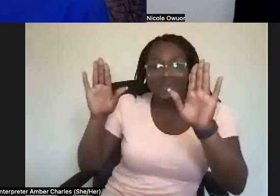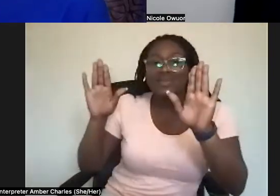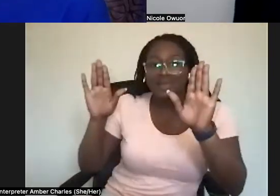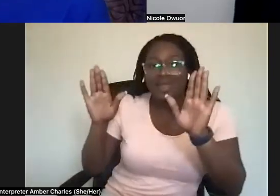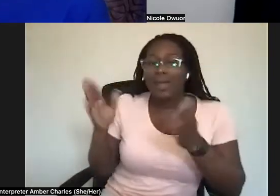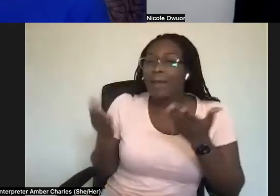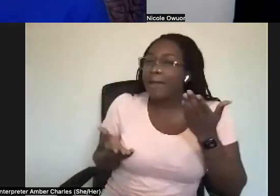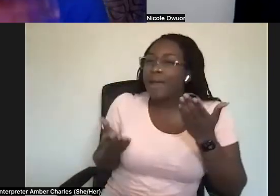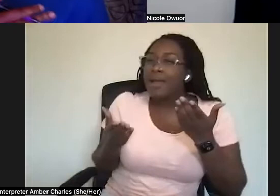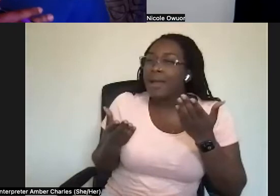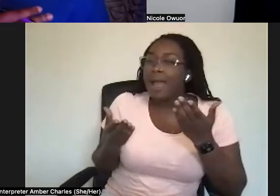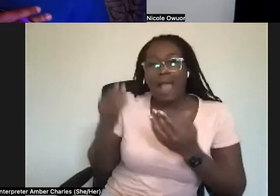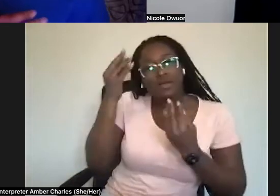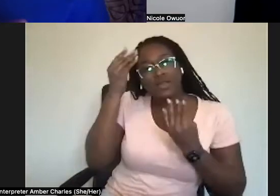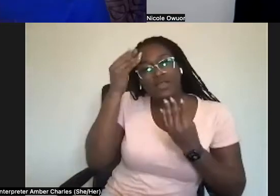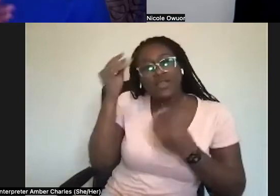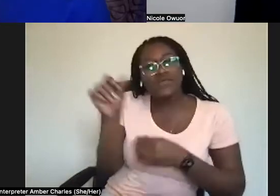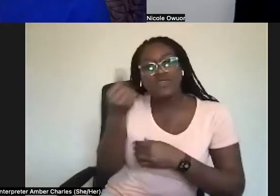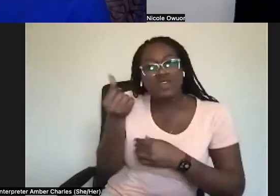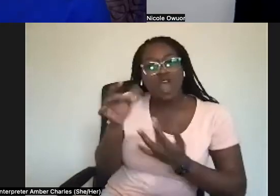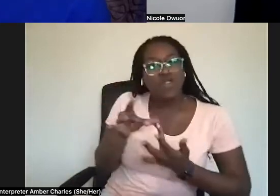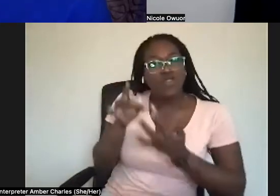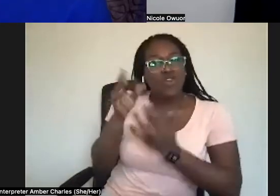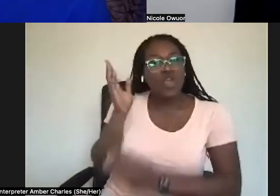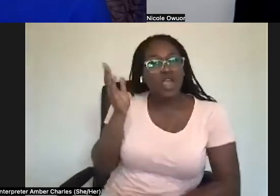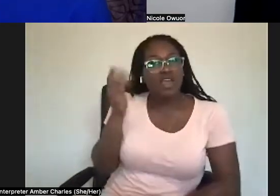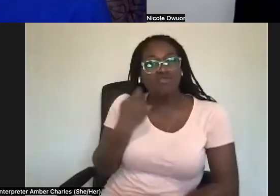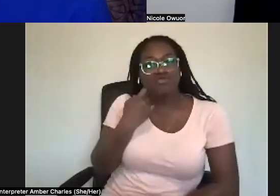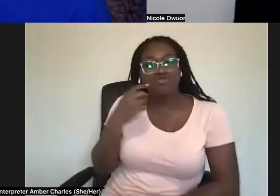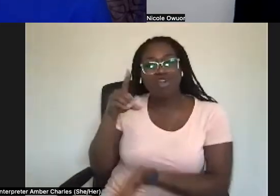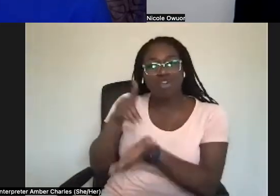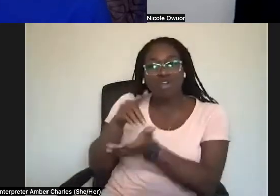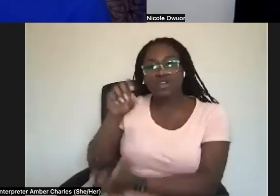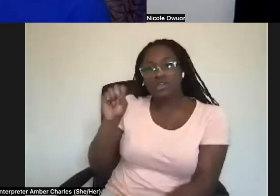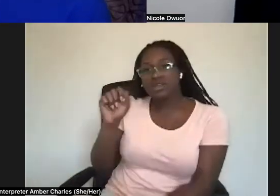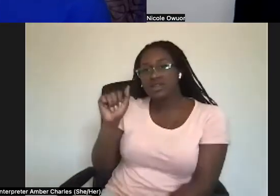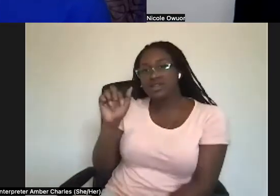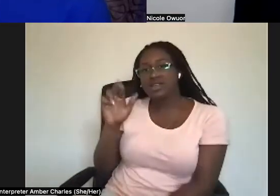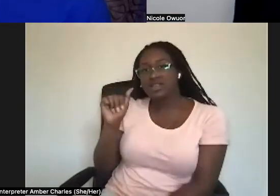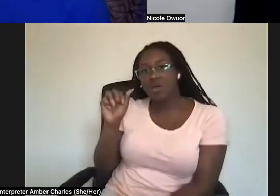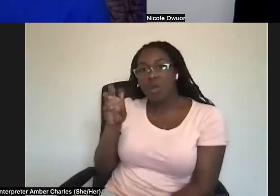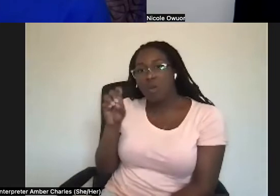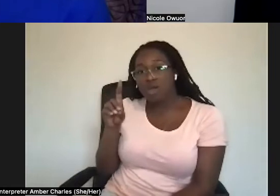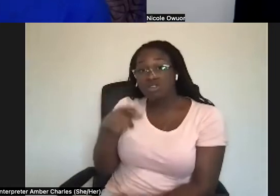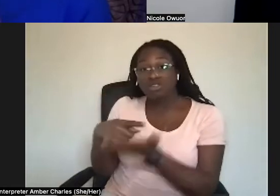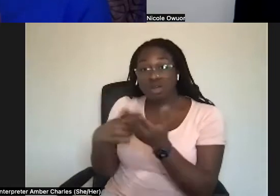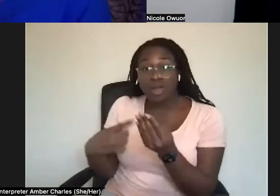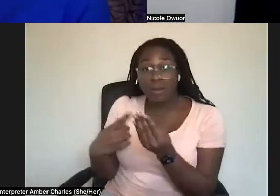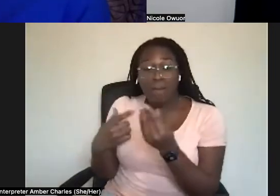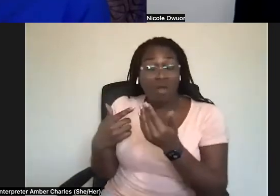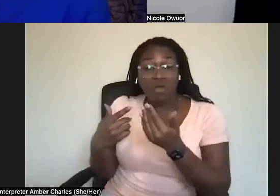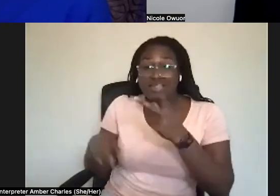me think of another guest that I've had recently, yeah. Dr. Sarah Webb. She talked about the autonomy that we have